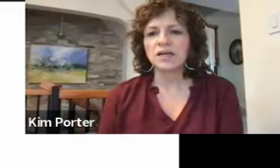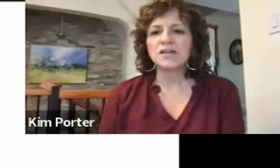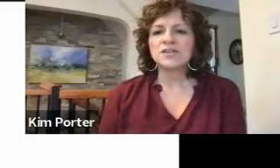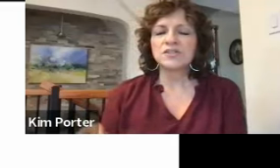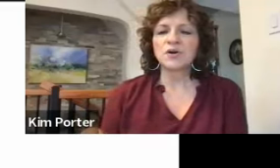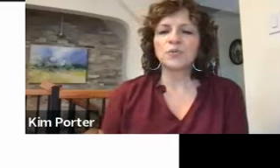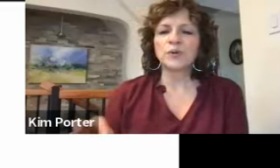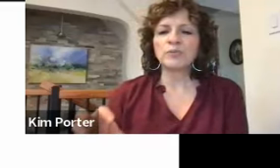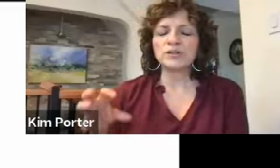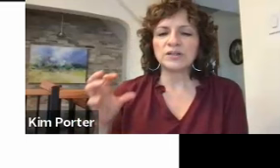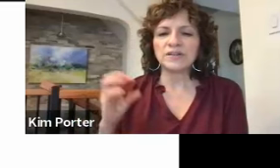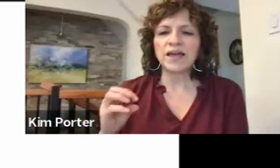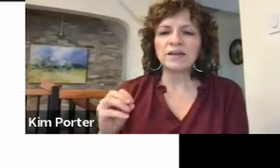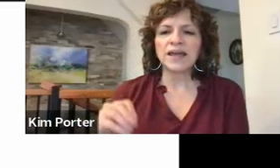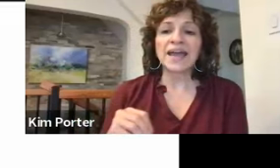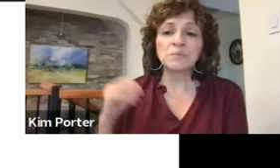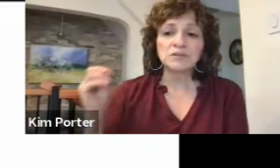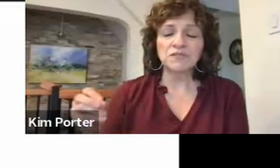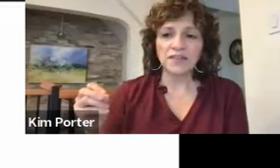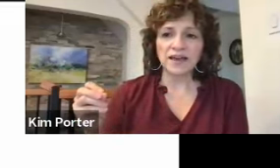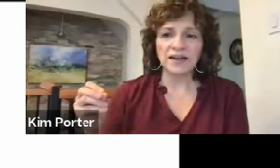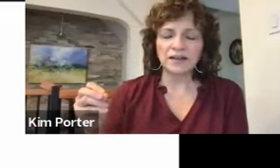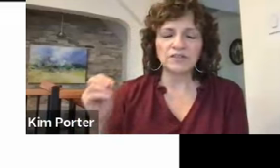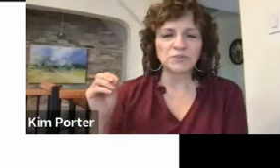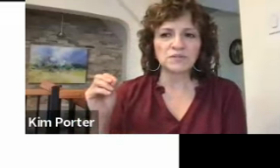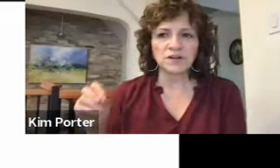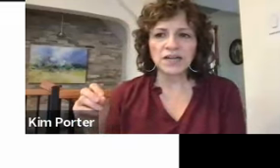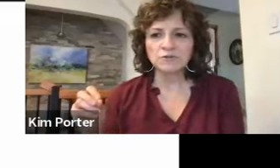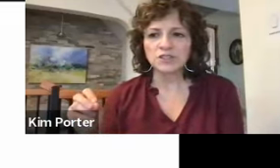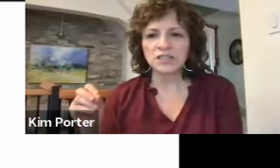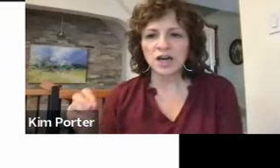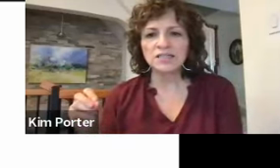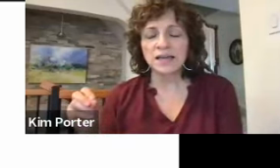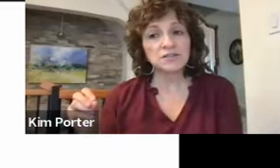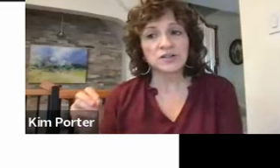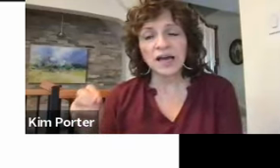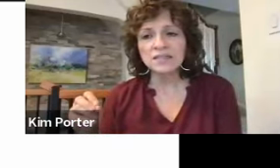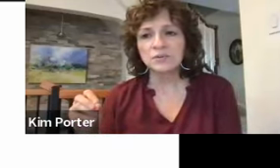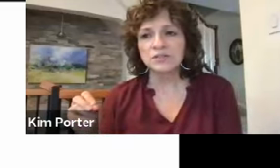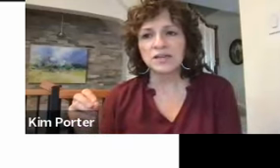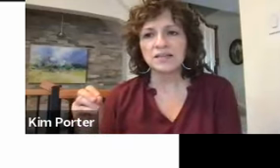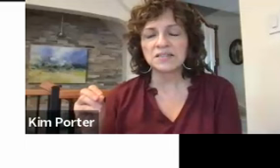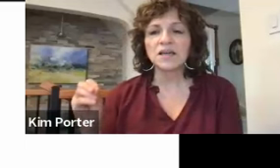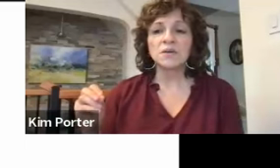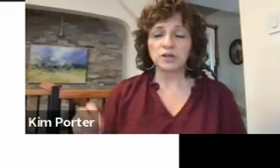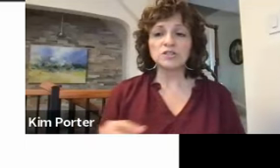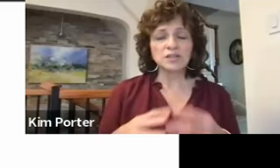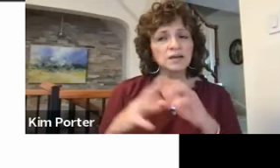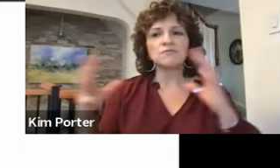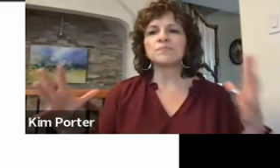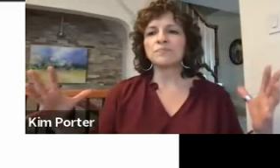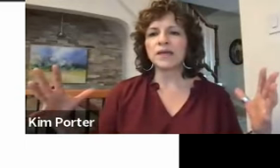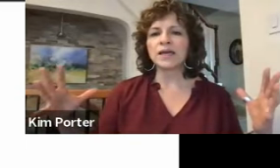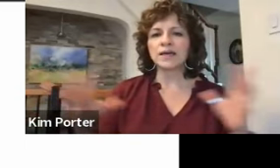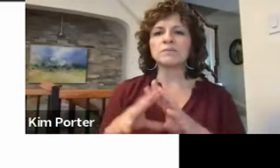deal. So we would then amplify that, and you have to be very careful to not sound sarcastic when you say this, but you're just